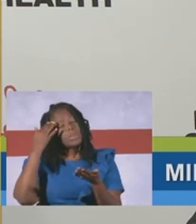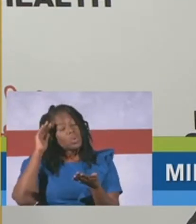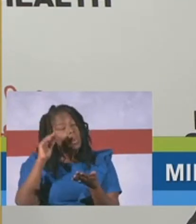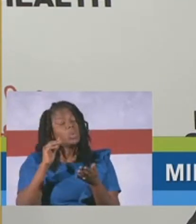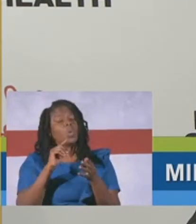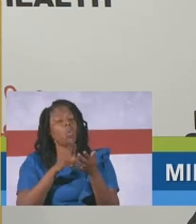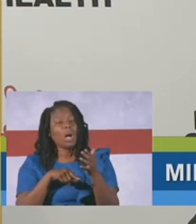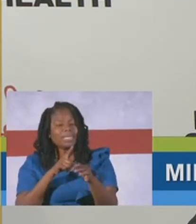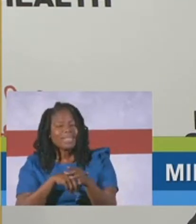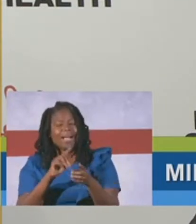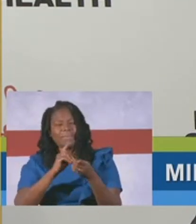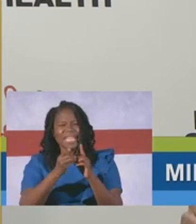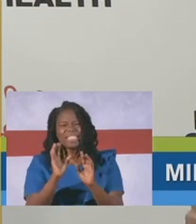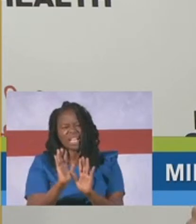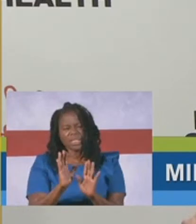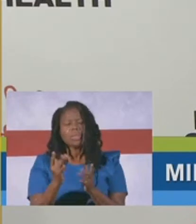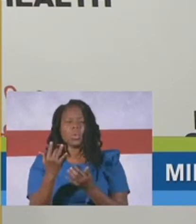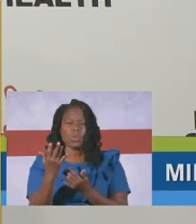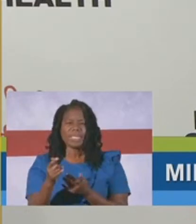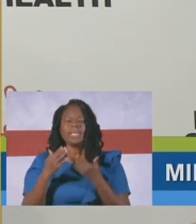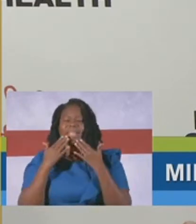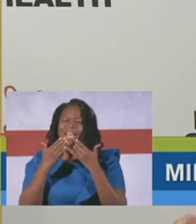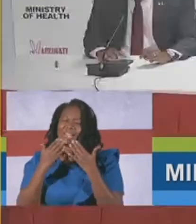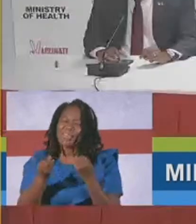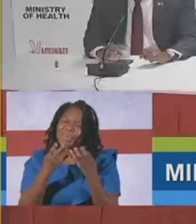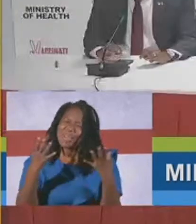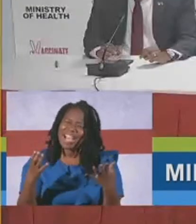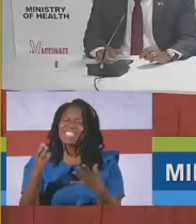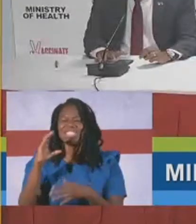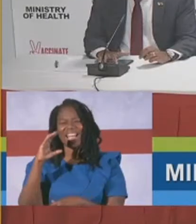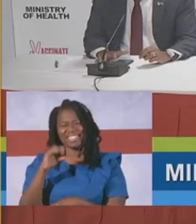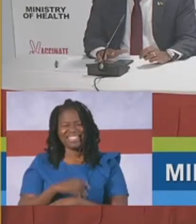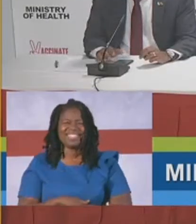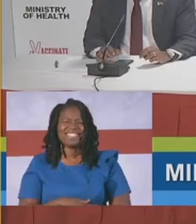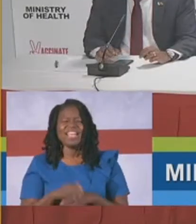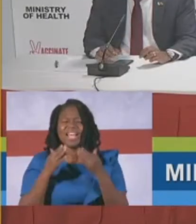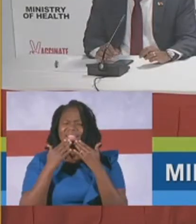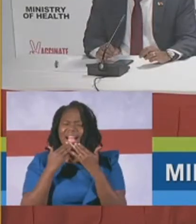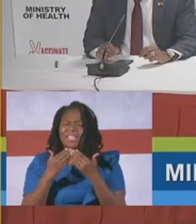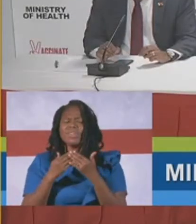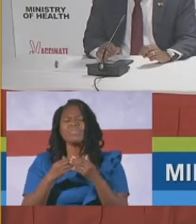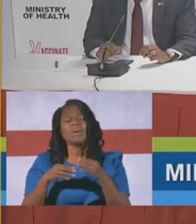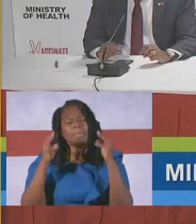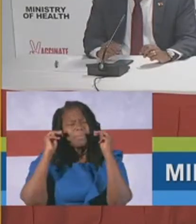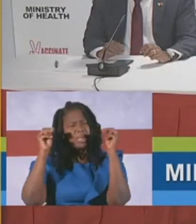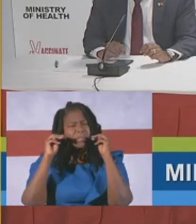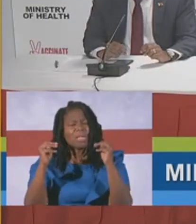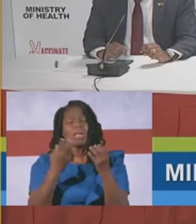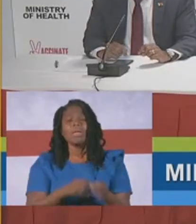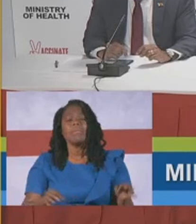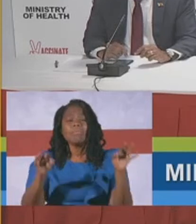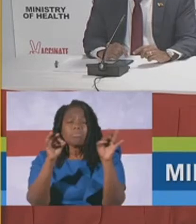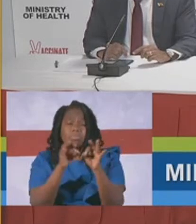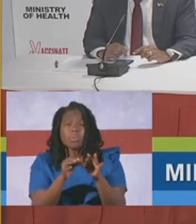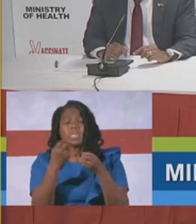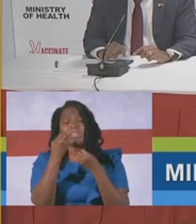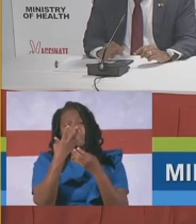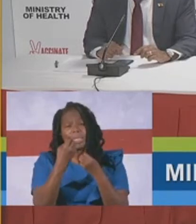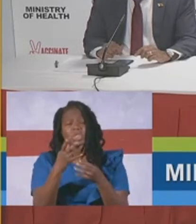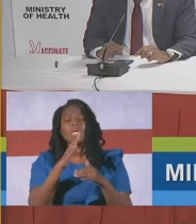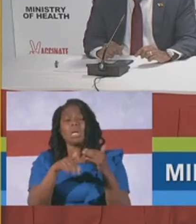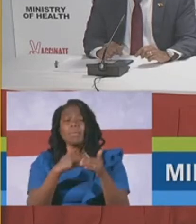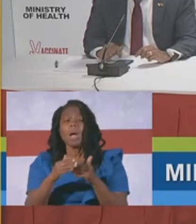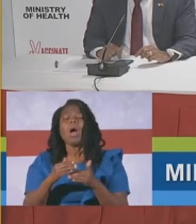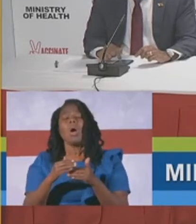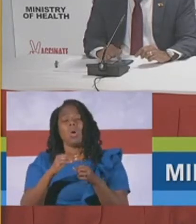public. Okay, thank you very much, Candice. Thank you very much, Minister, for that very important update on COVID-19